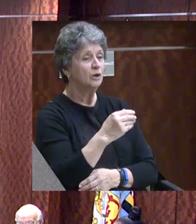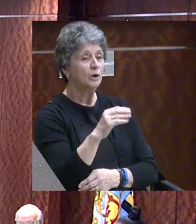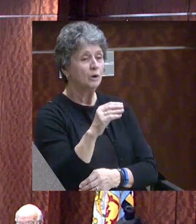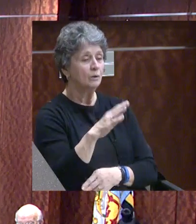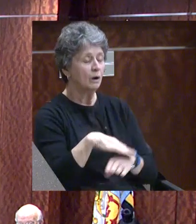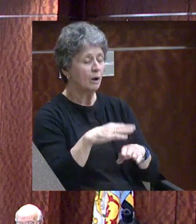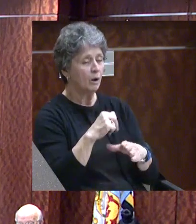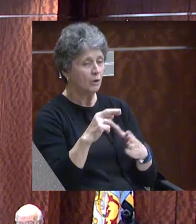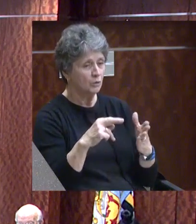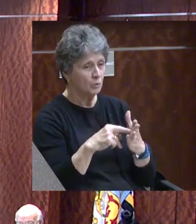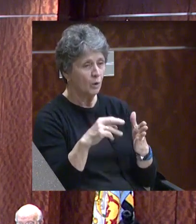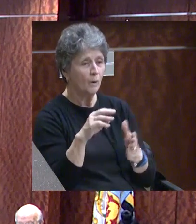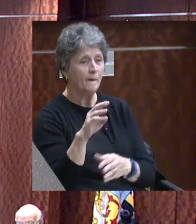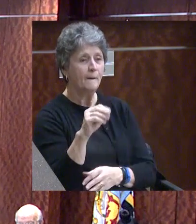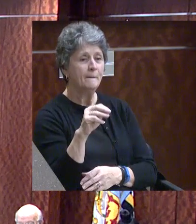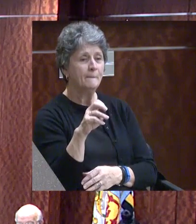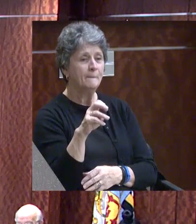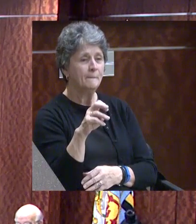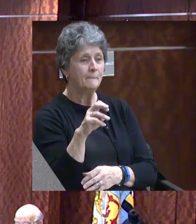Madam Clerk?